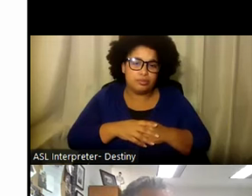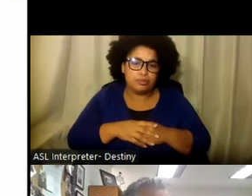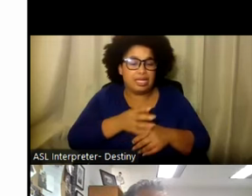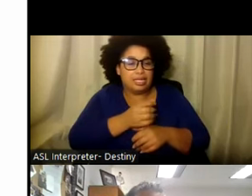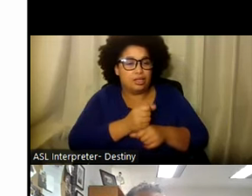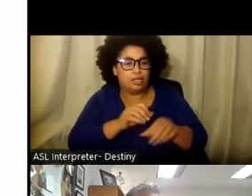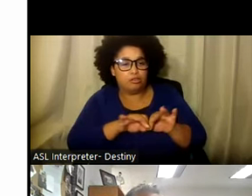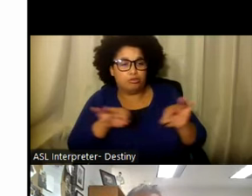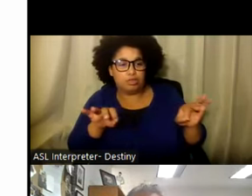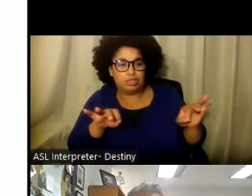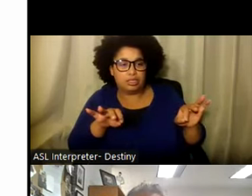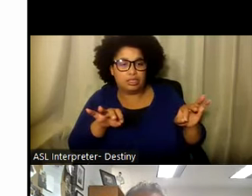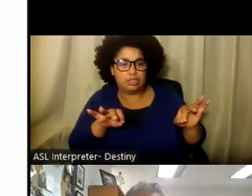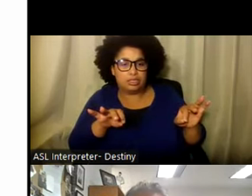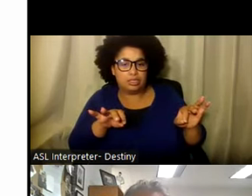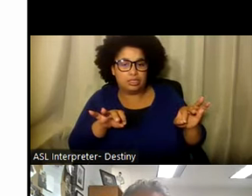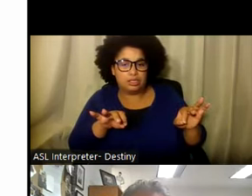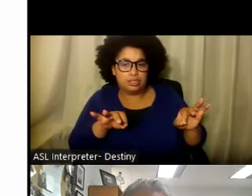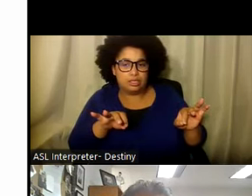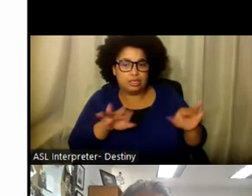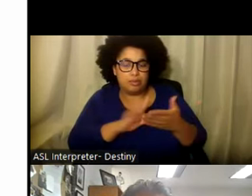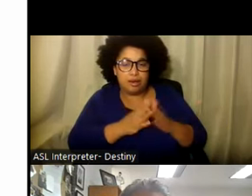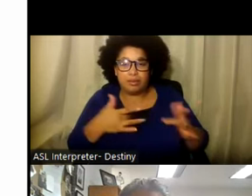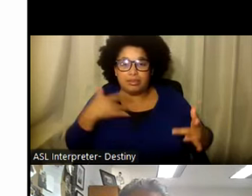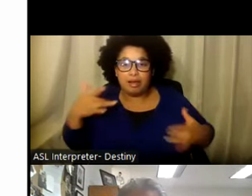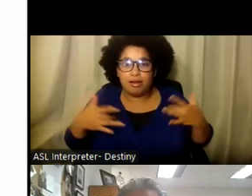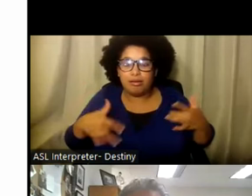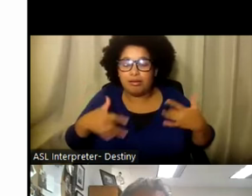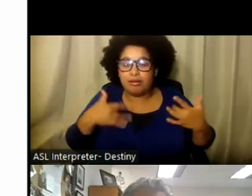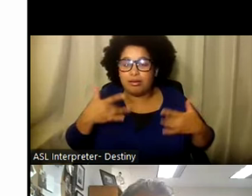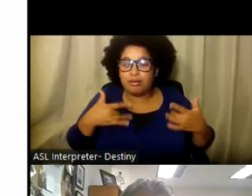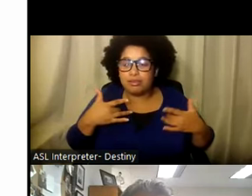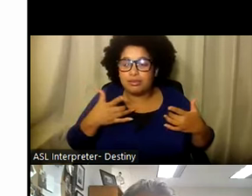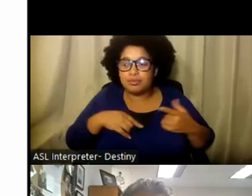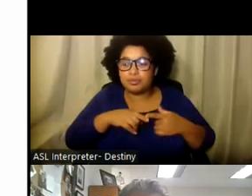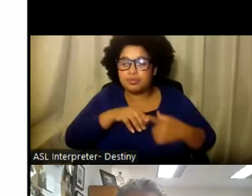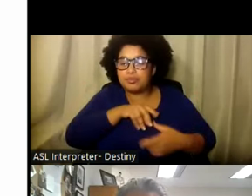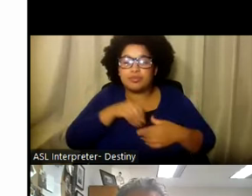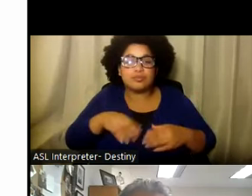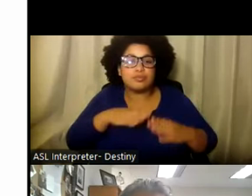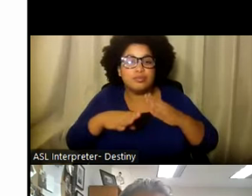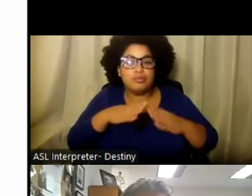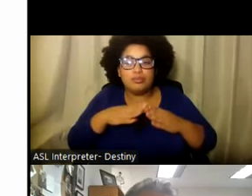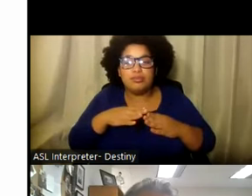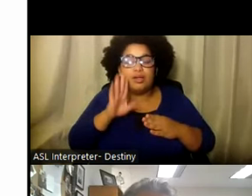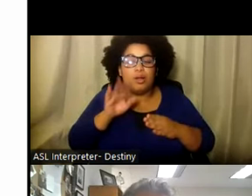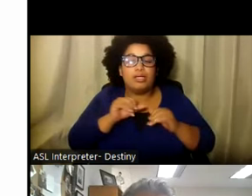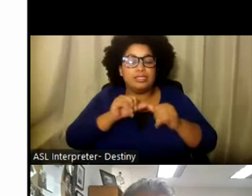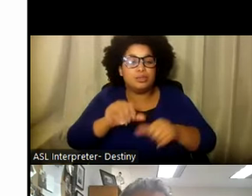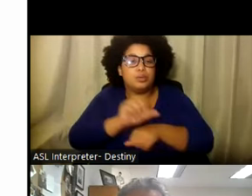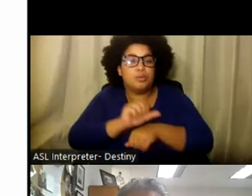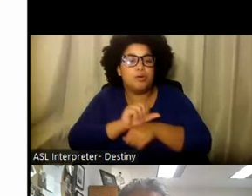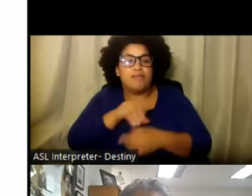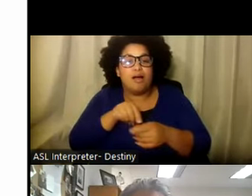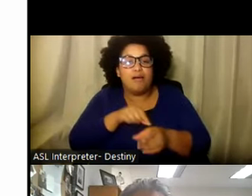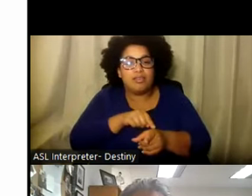degree, and they would get really excited about being part of this community, and they would continue to work in the field,